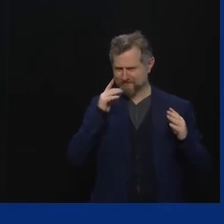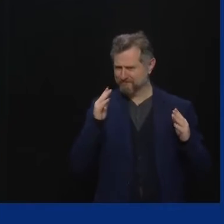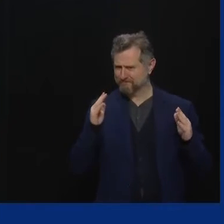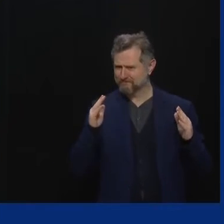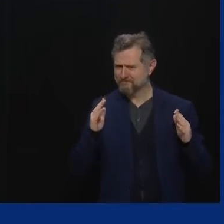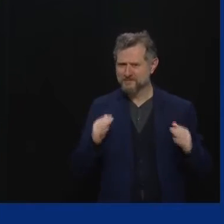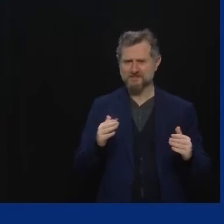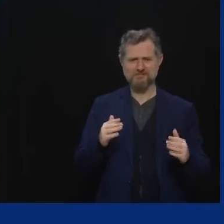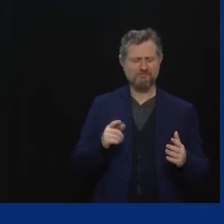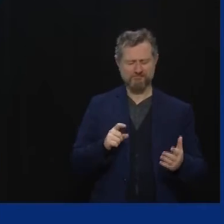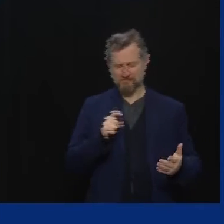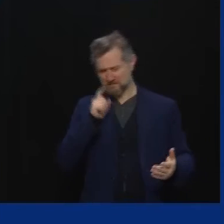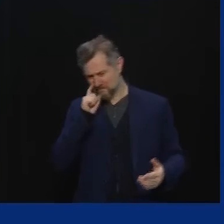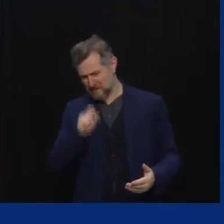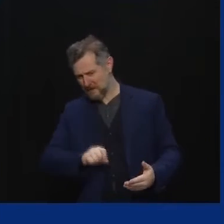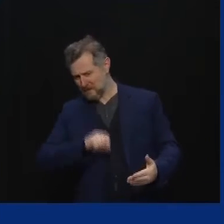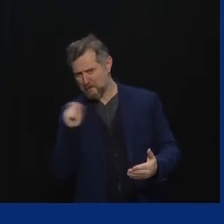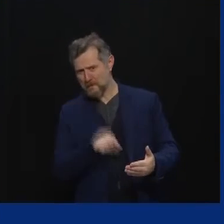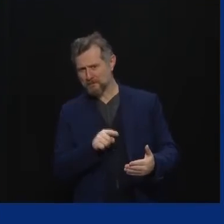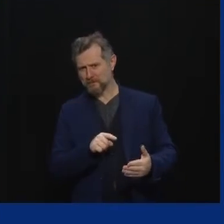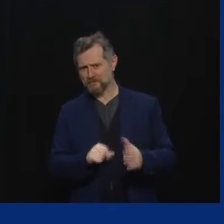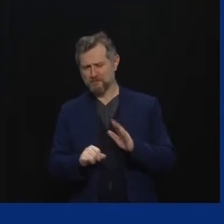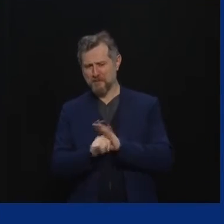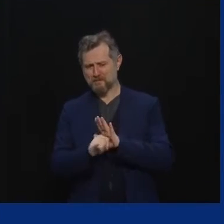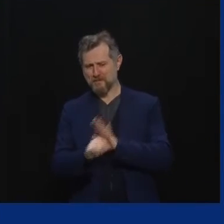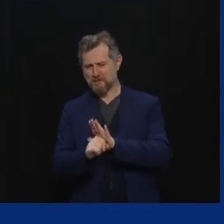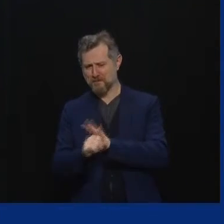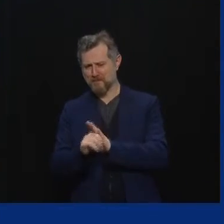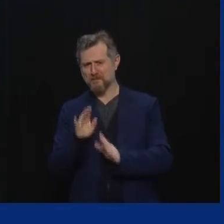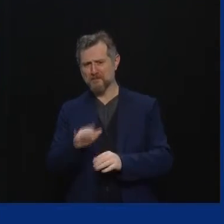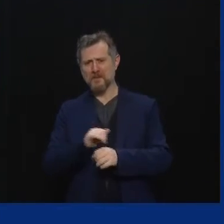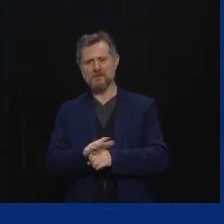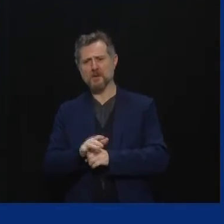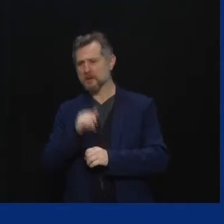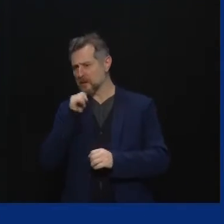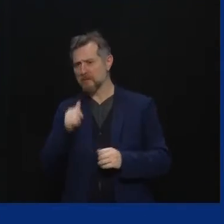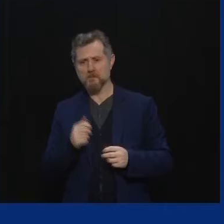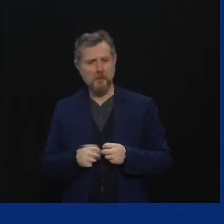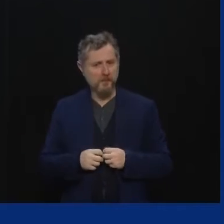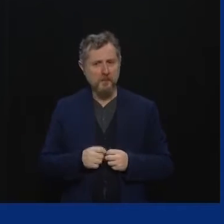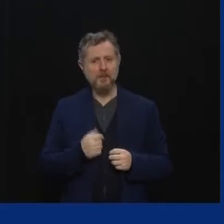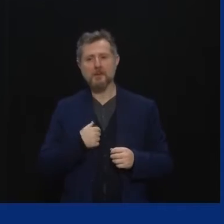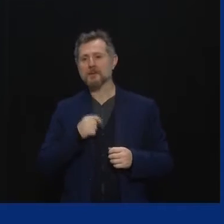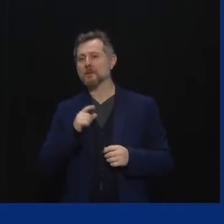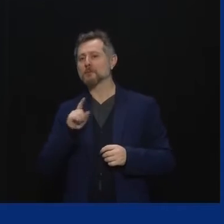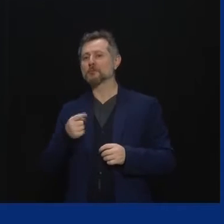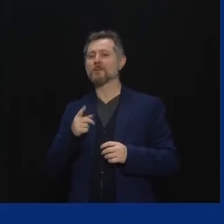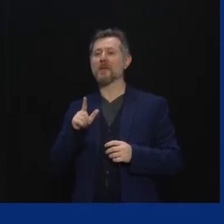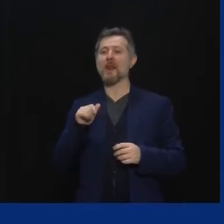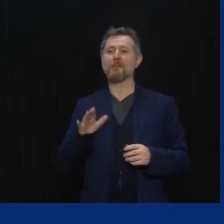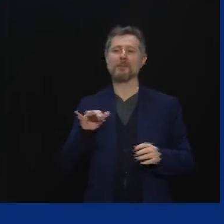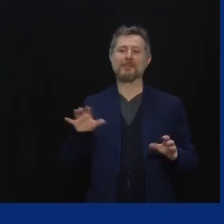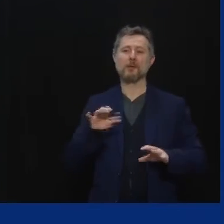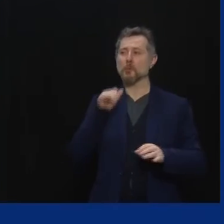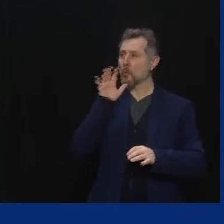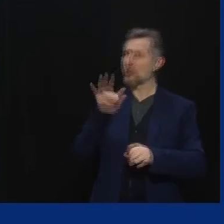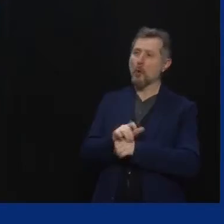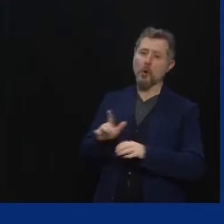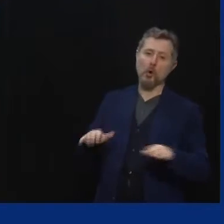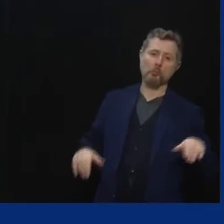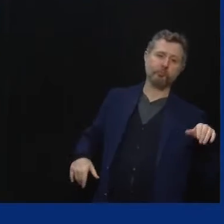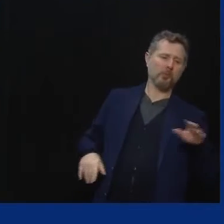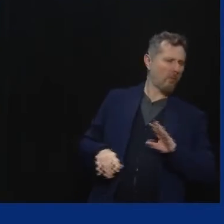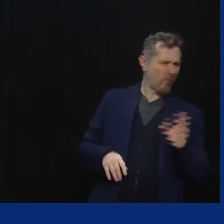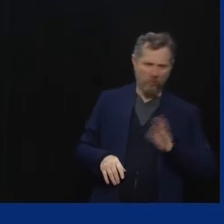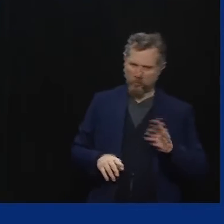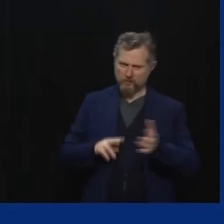problem that Wadsworth is not performing its job. It is simply that it has not yet been detected. Is it concerning that it